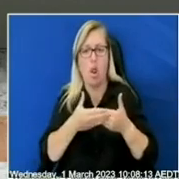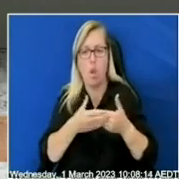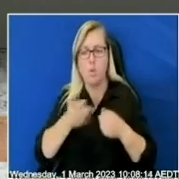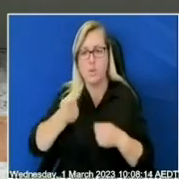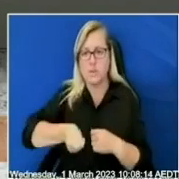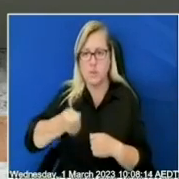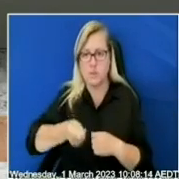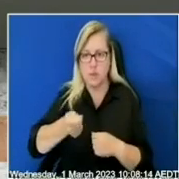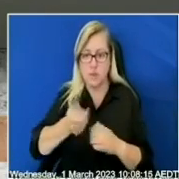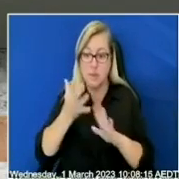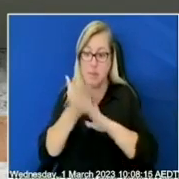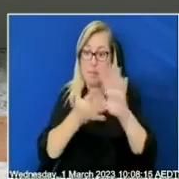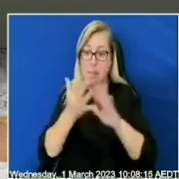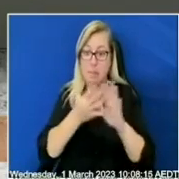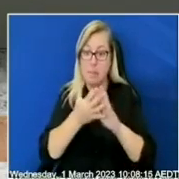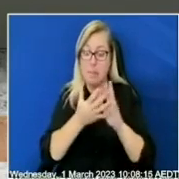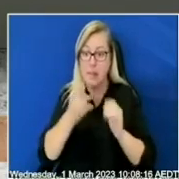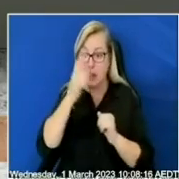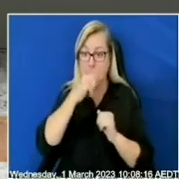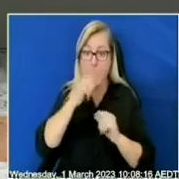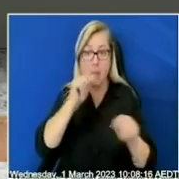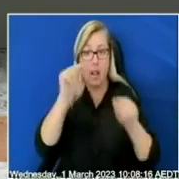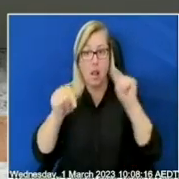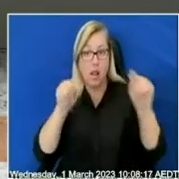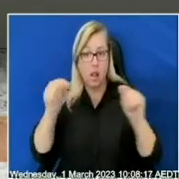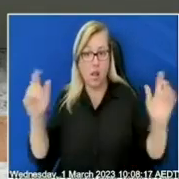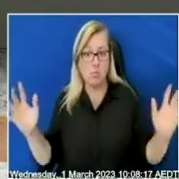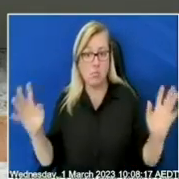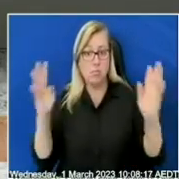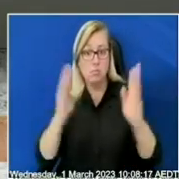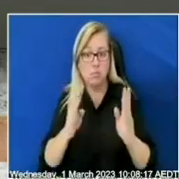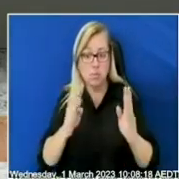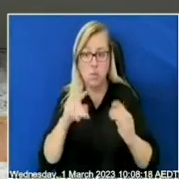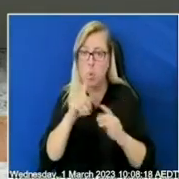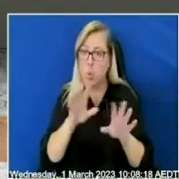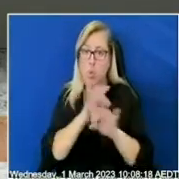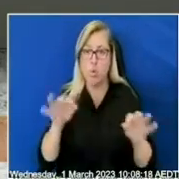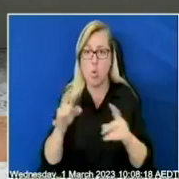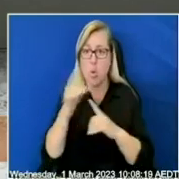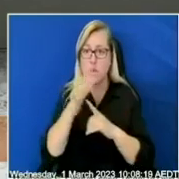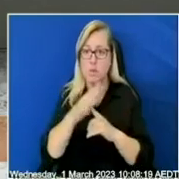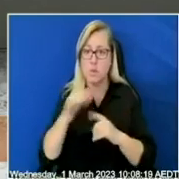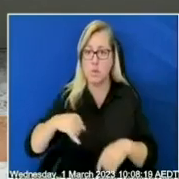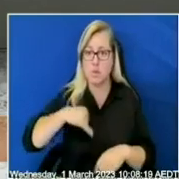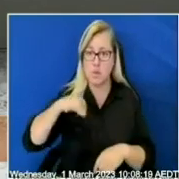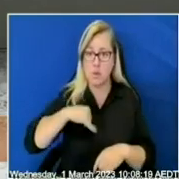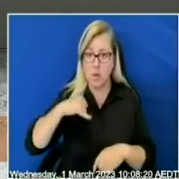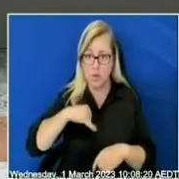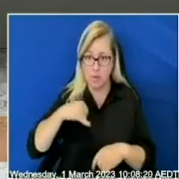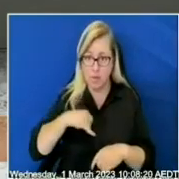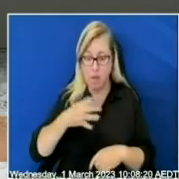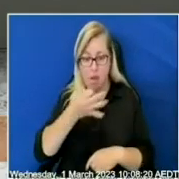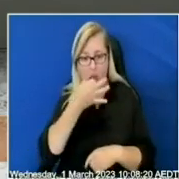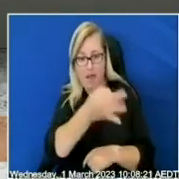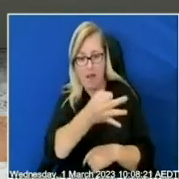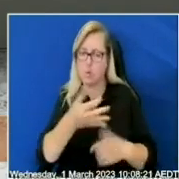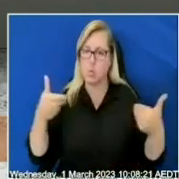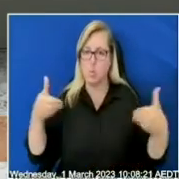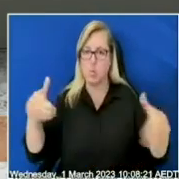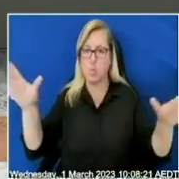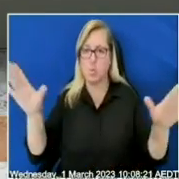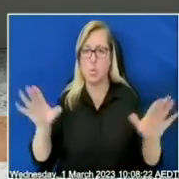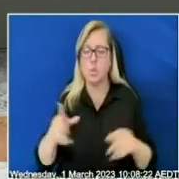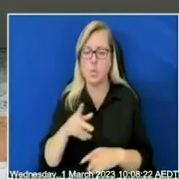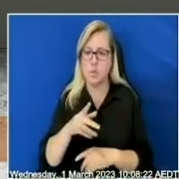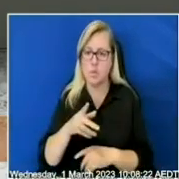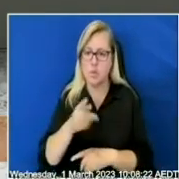with leave, and or all non-essential staff to appear are requested to leave the hearing room. Yoorrook's live stream